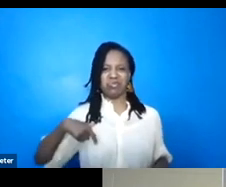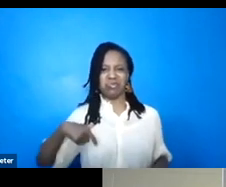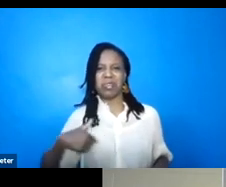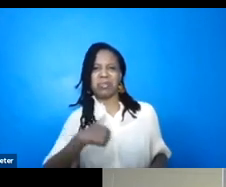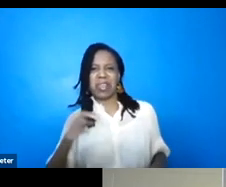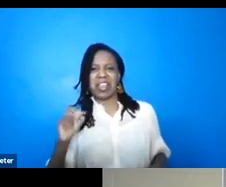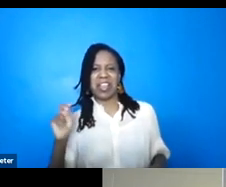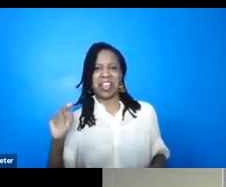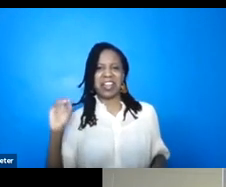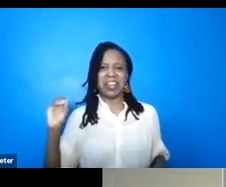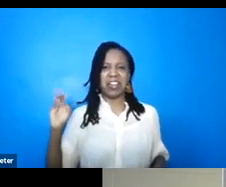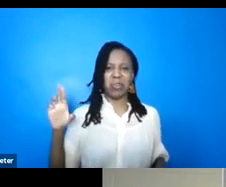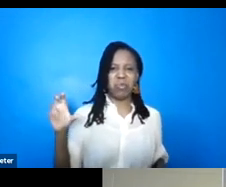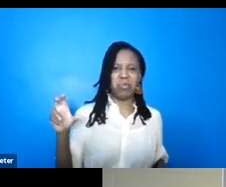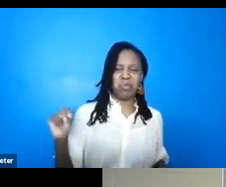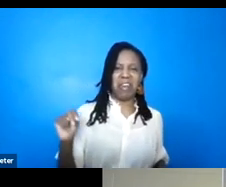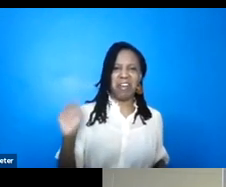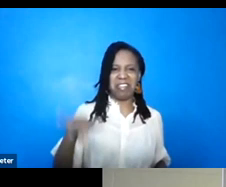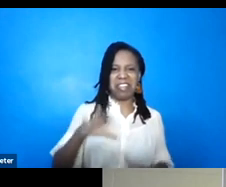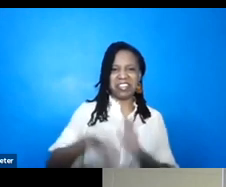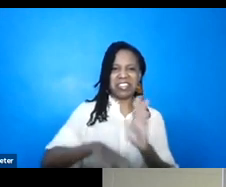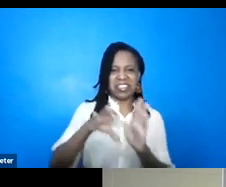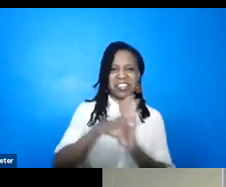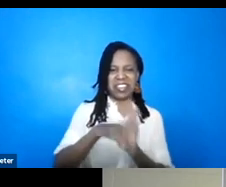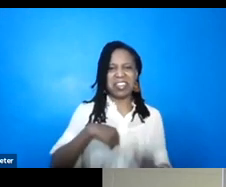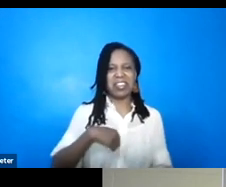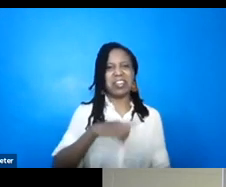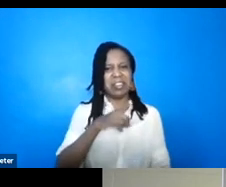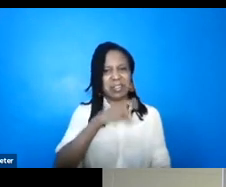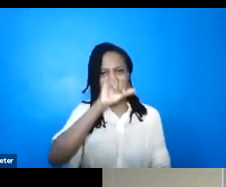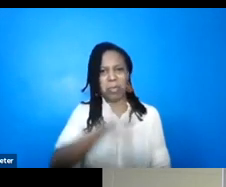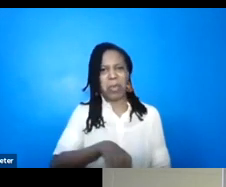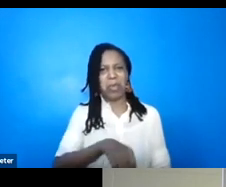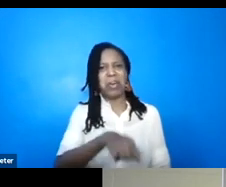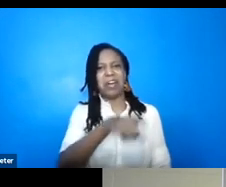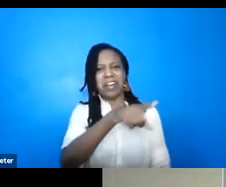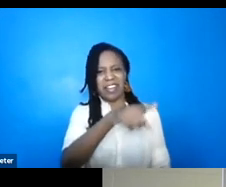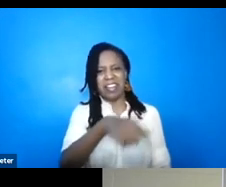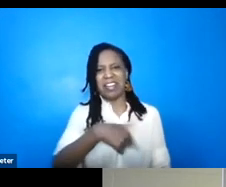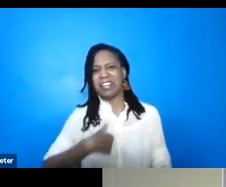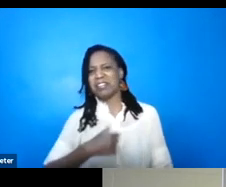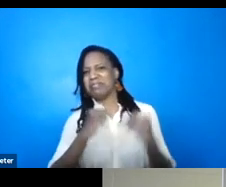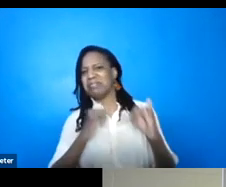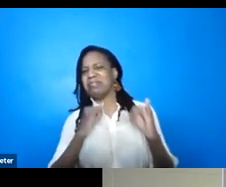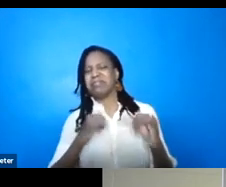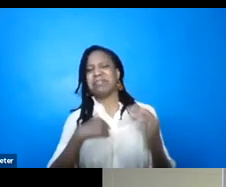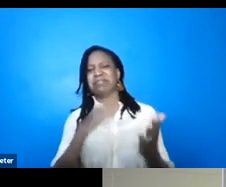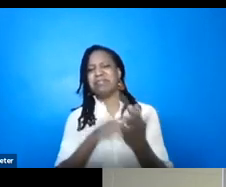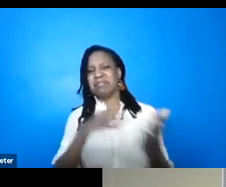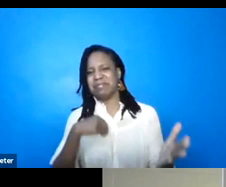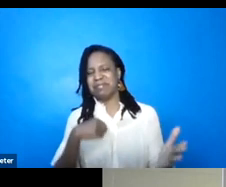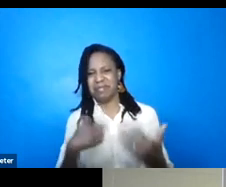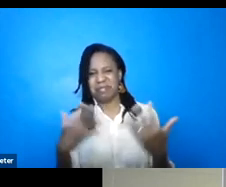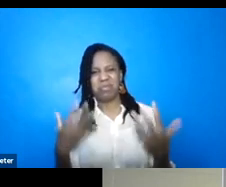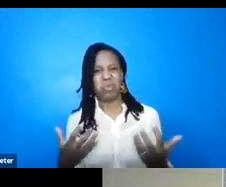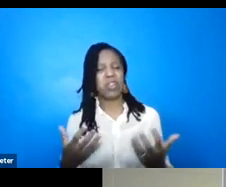perception of manhood, and it shaped their perception of what men do. And then lastly, the environment, as I said, the gang culture that we